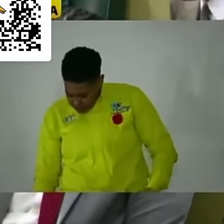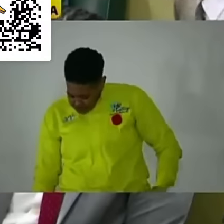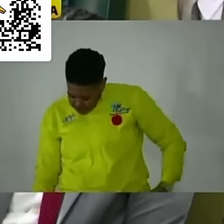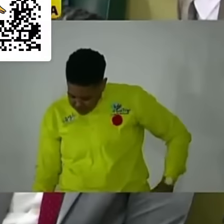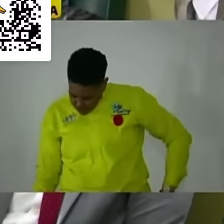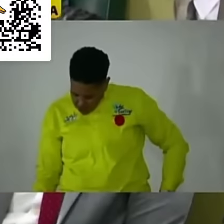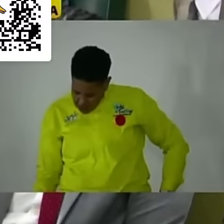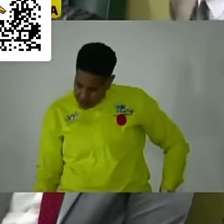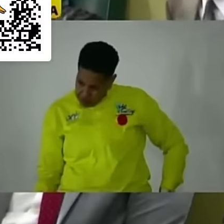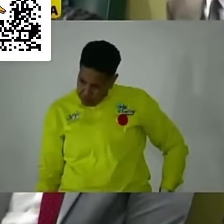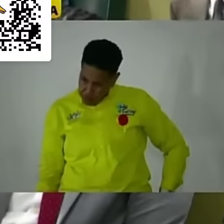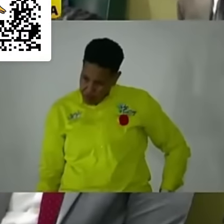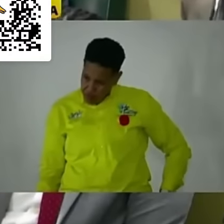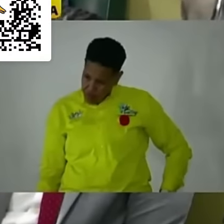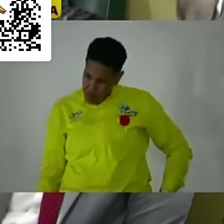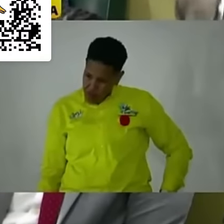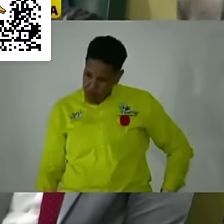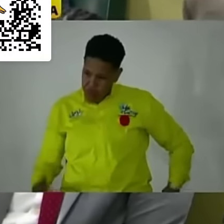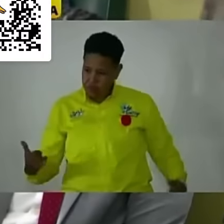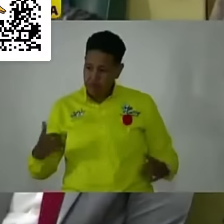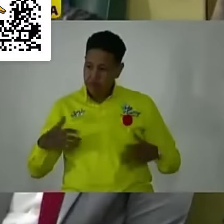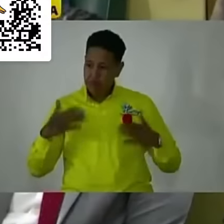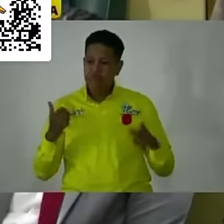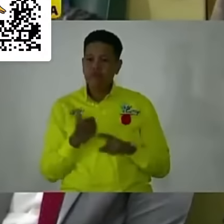I now move that the